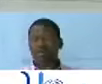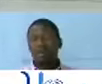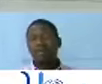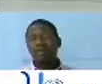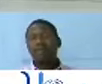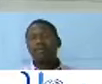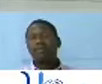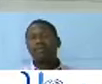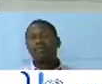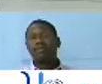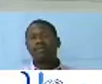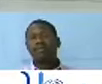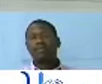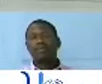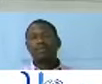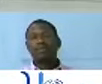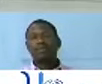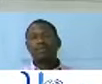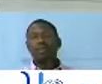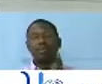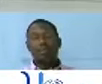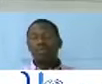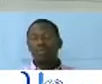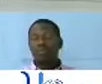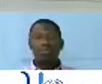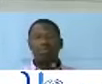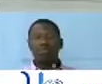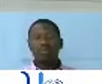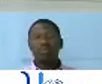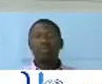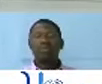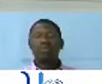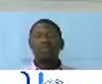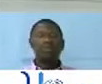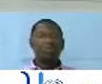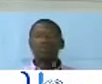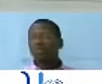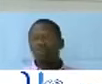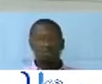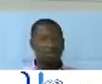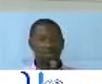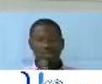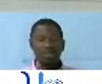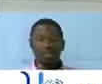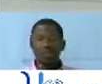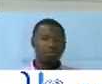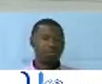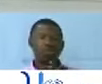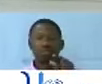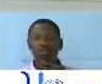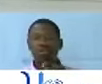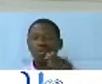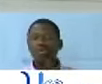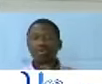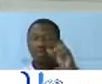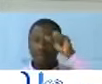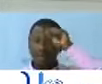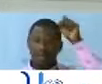nek loi ci réewi Gambia. We didn't even get to that. We didn't even challenge those directives.